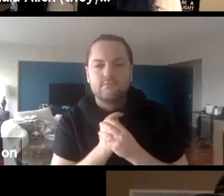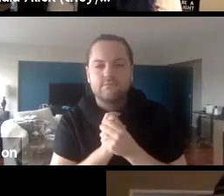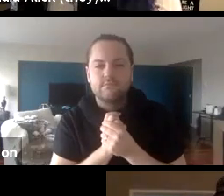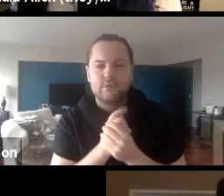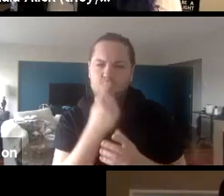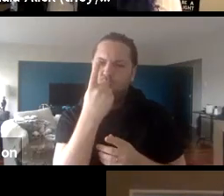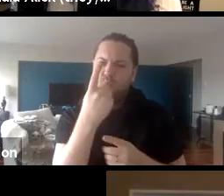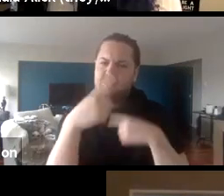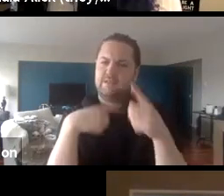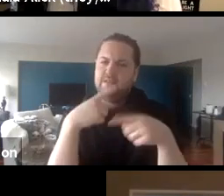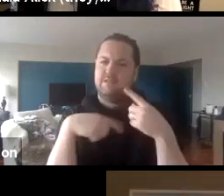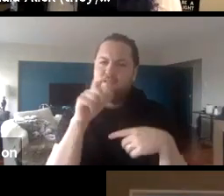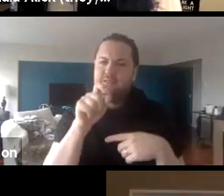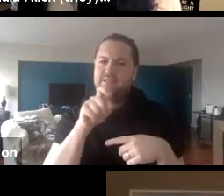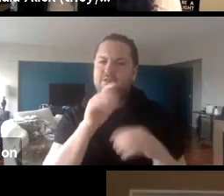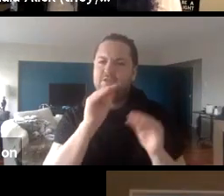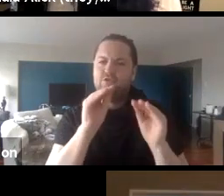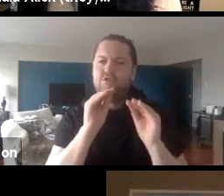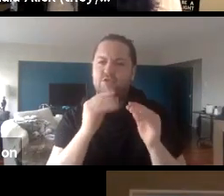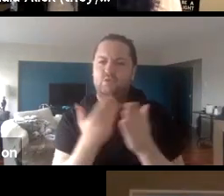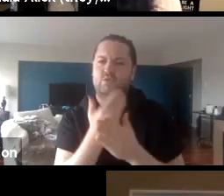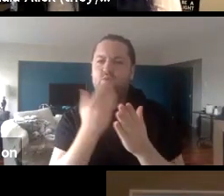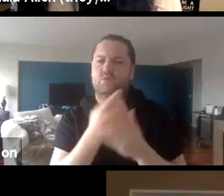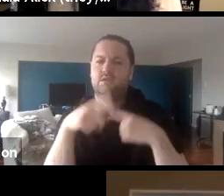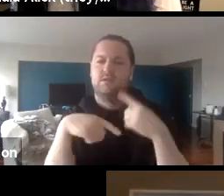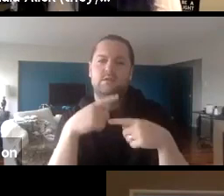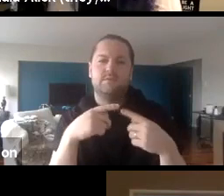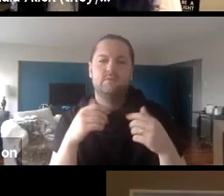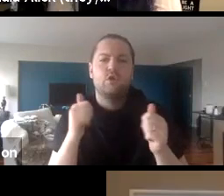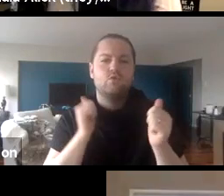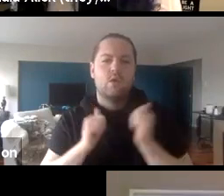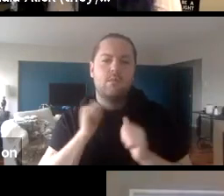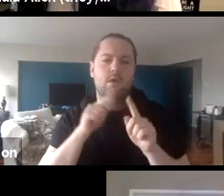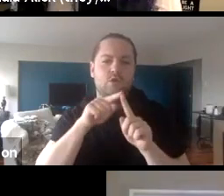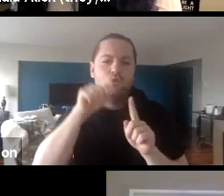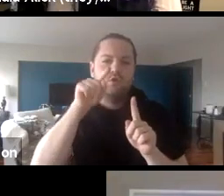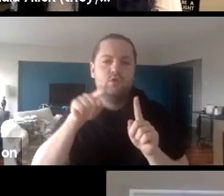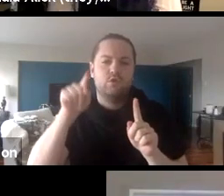connection that's an established trust with them. One sign I think